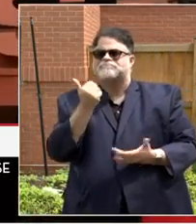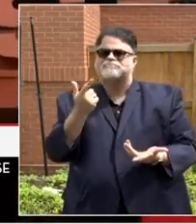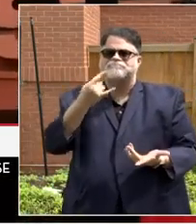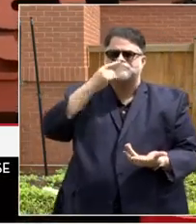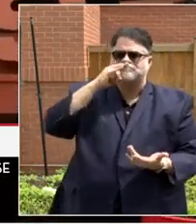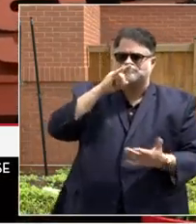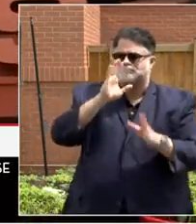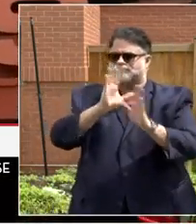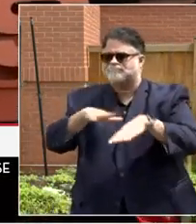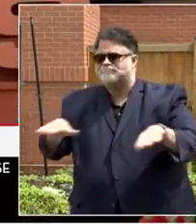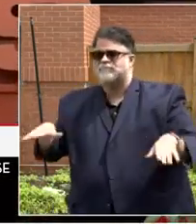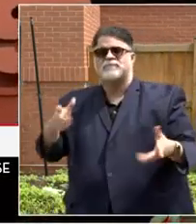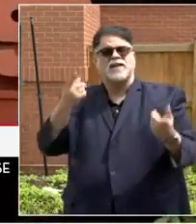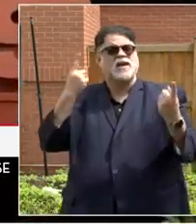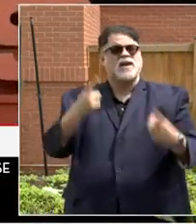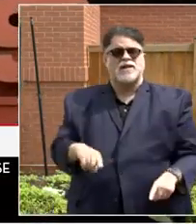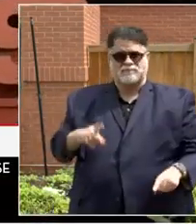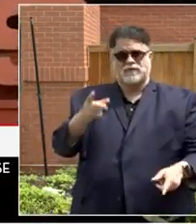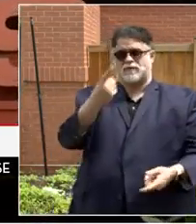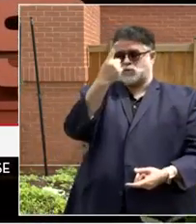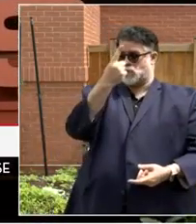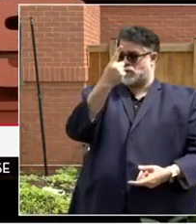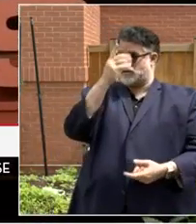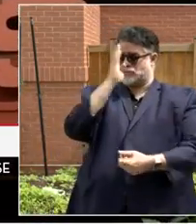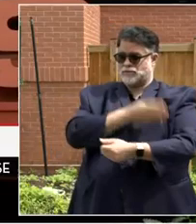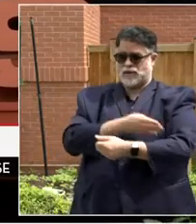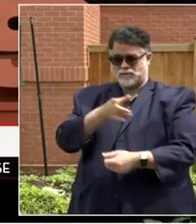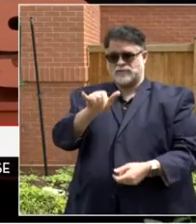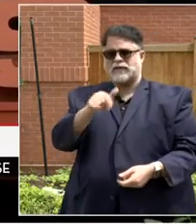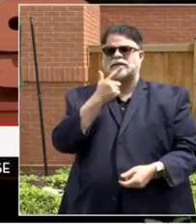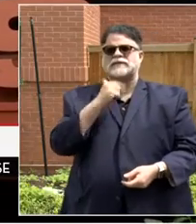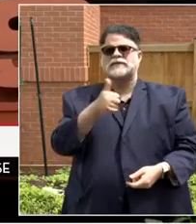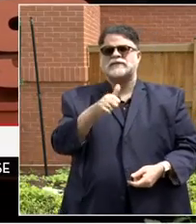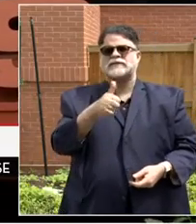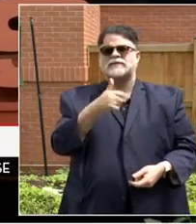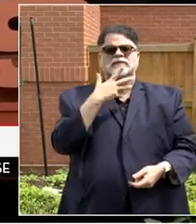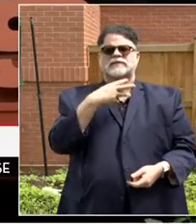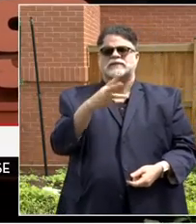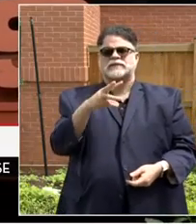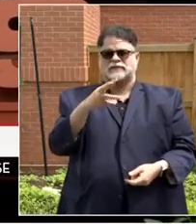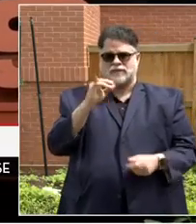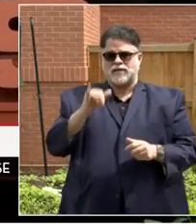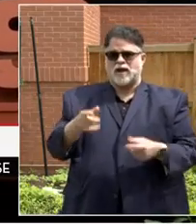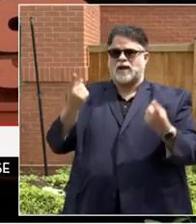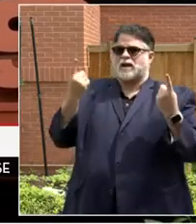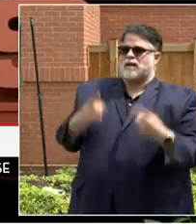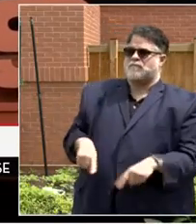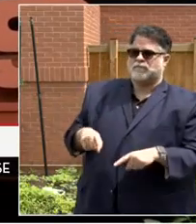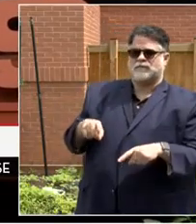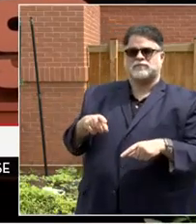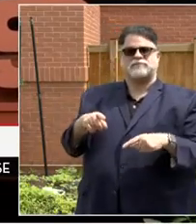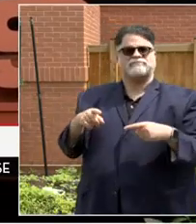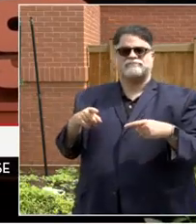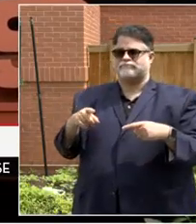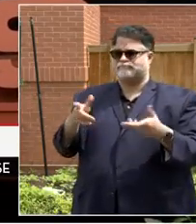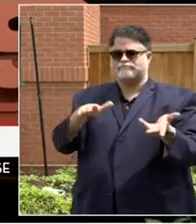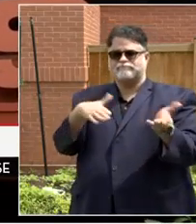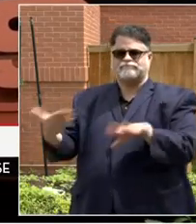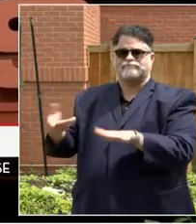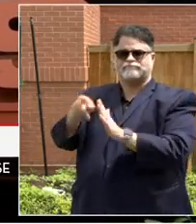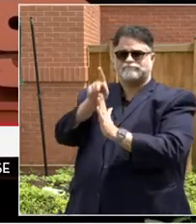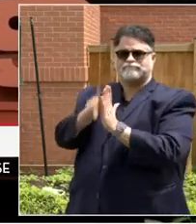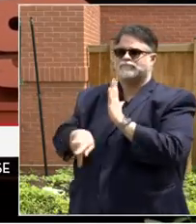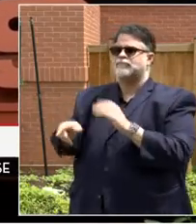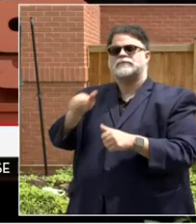as she was doing the work, right? The sacrifices that people like her make, you cannot reward them enough. And we